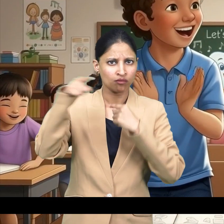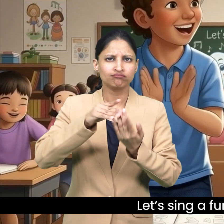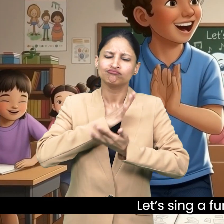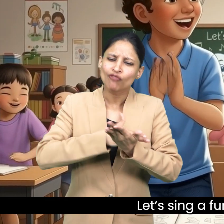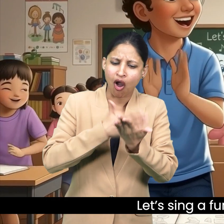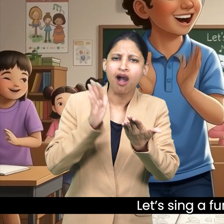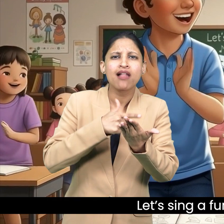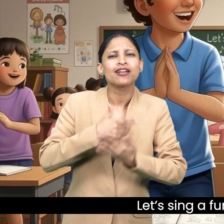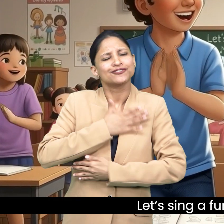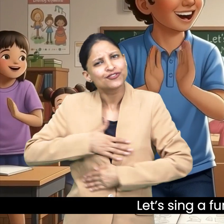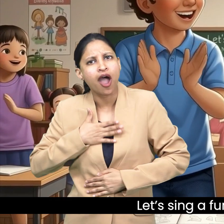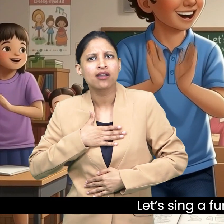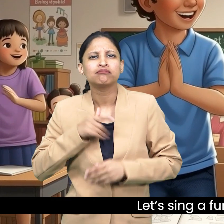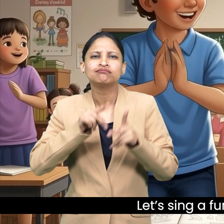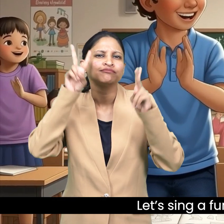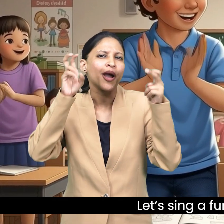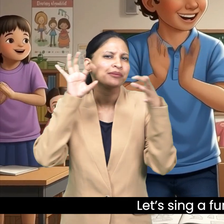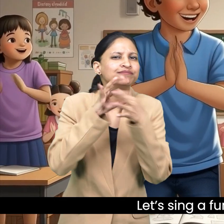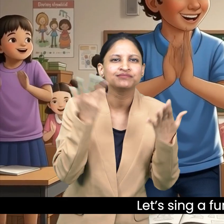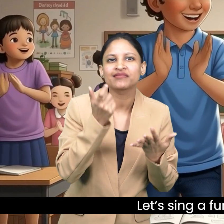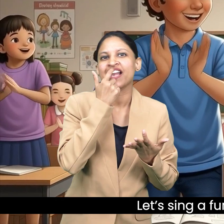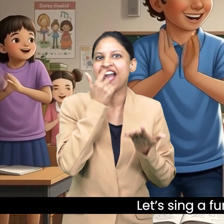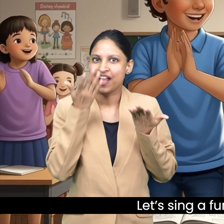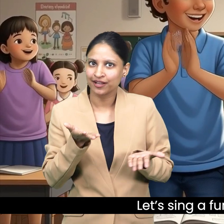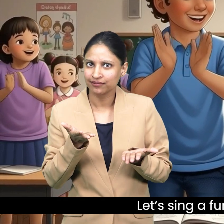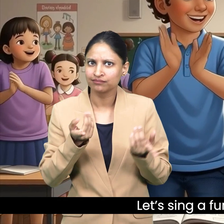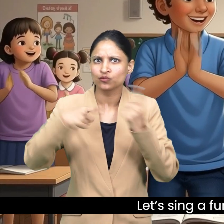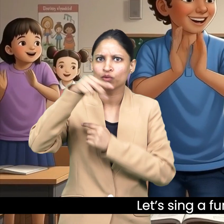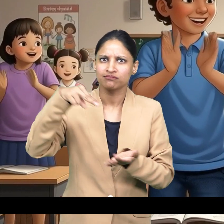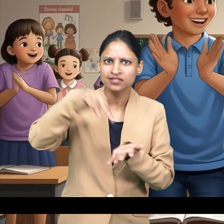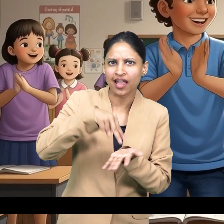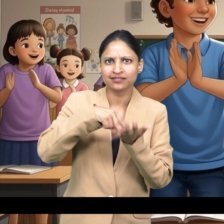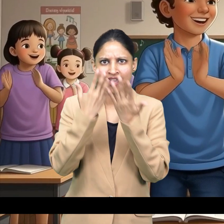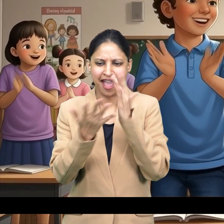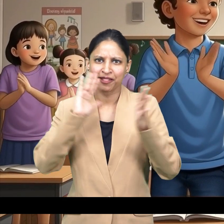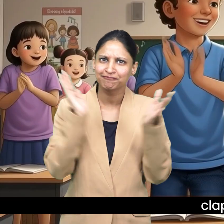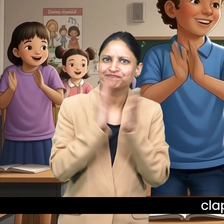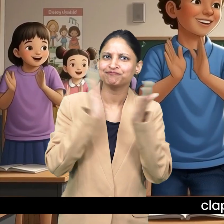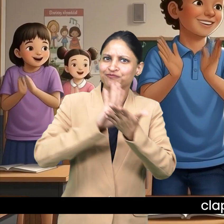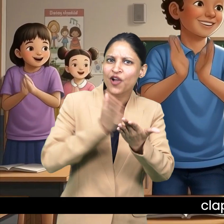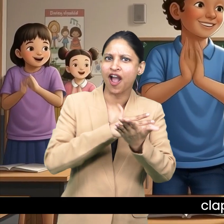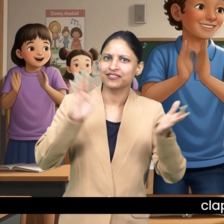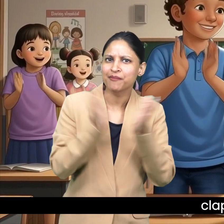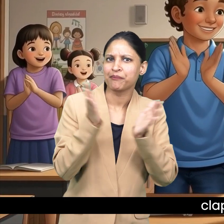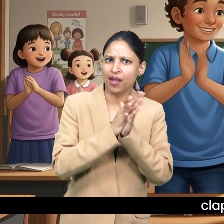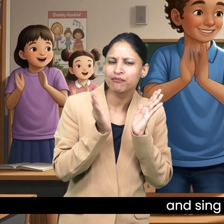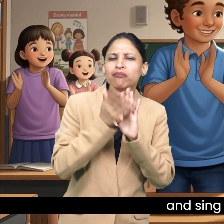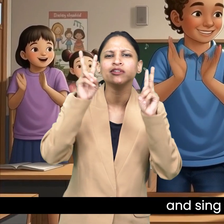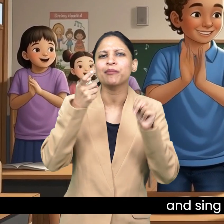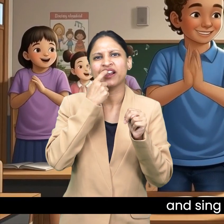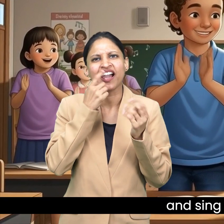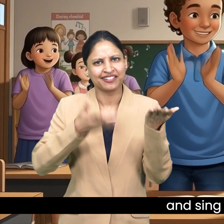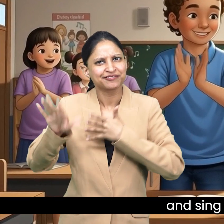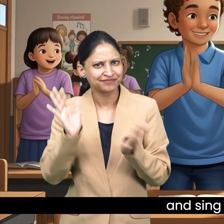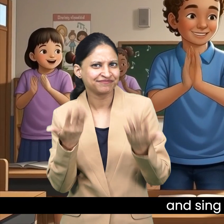Children, let's sing a fun song about our teeth. Stand up, clap your hands and